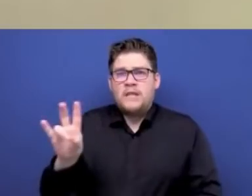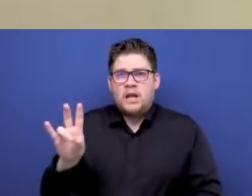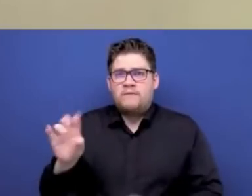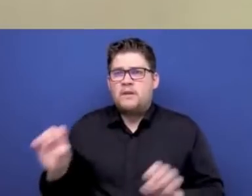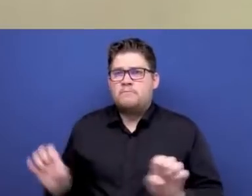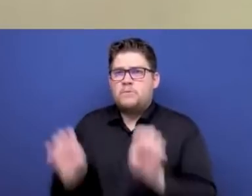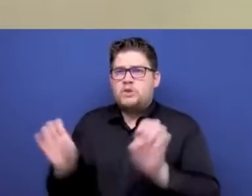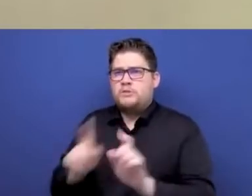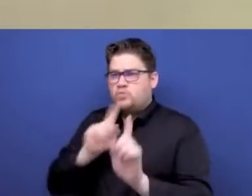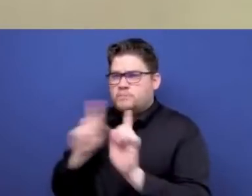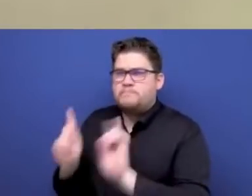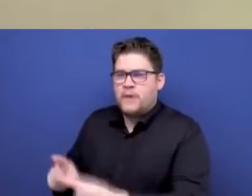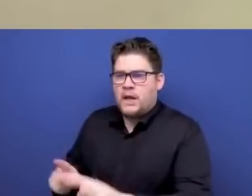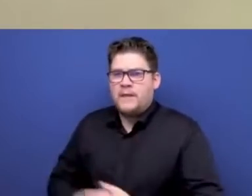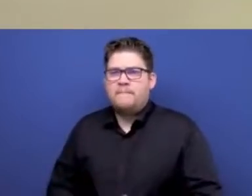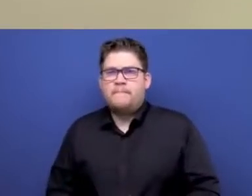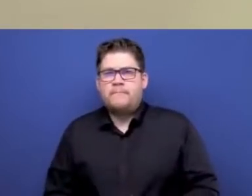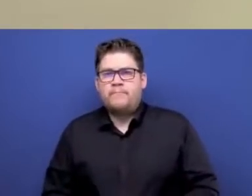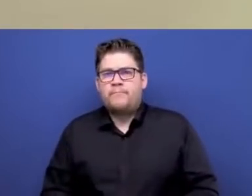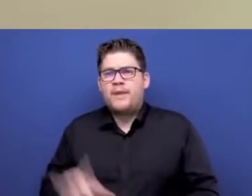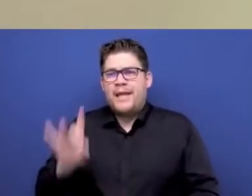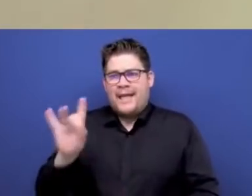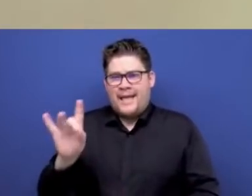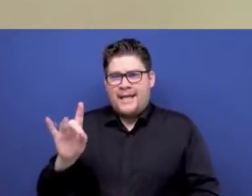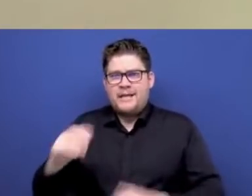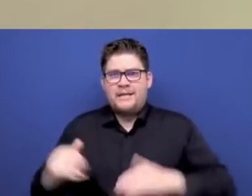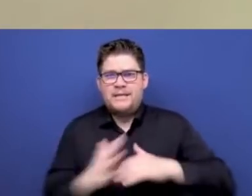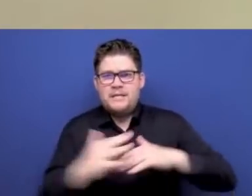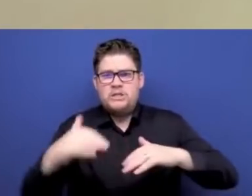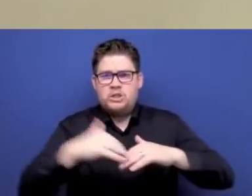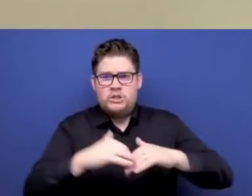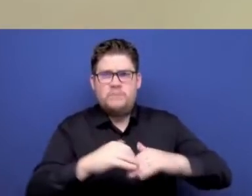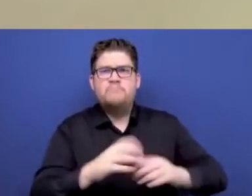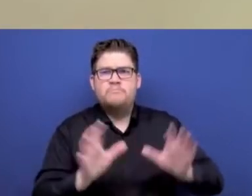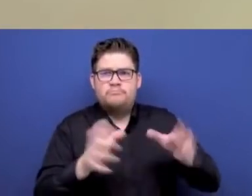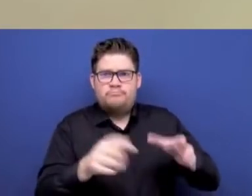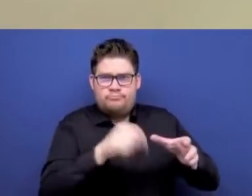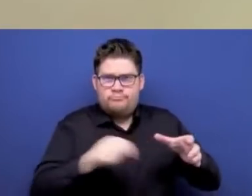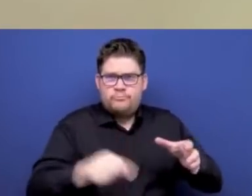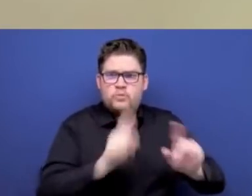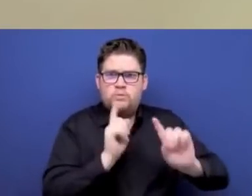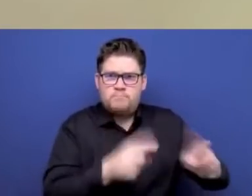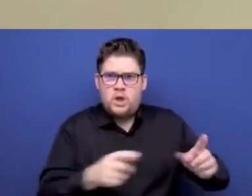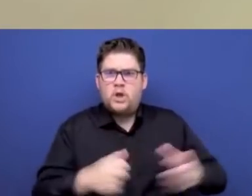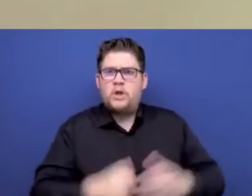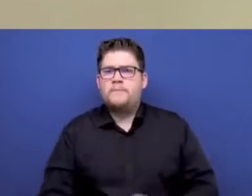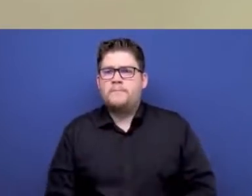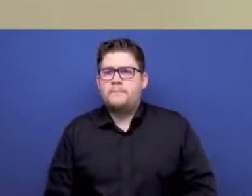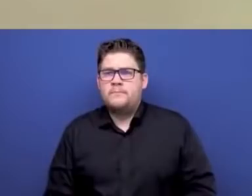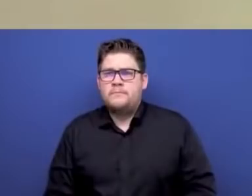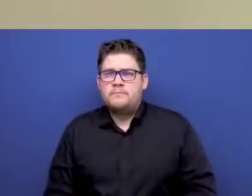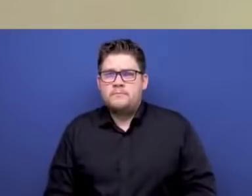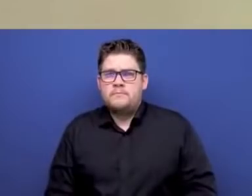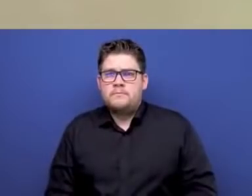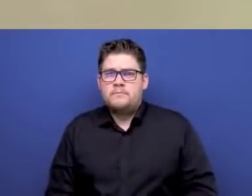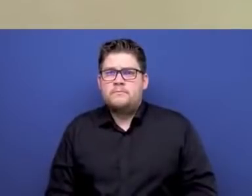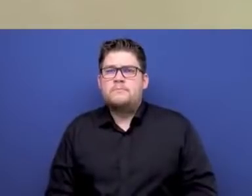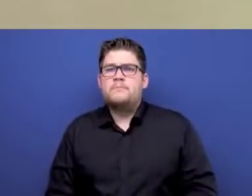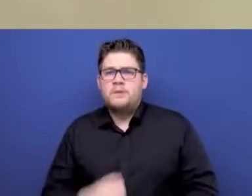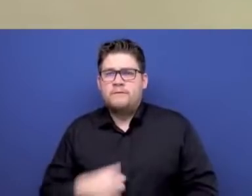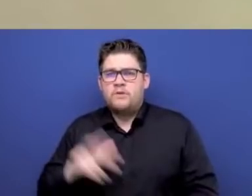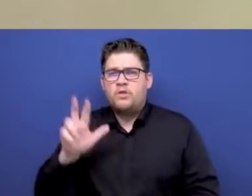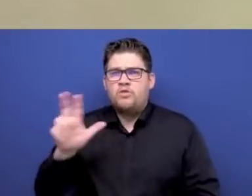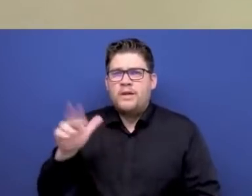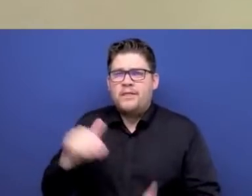resolutions. We have 61 evacuation orders that represent approximately 3,700 properties on order. We have